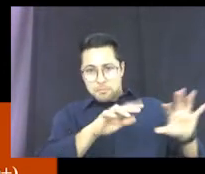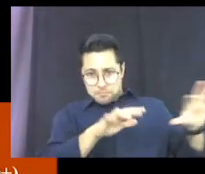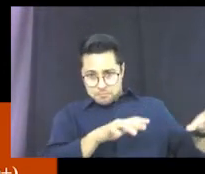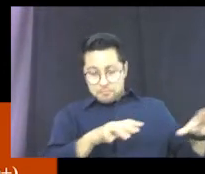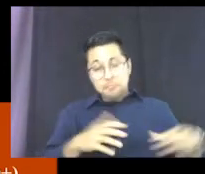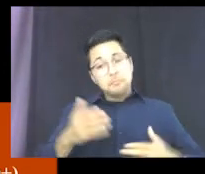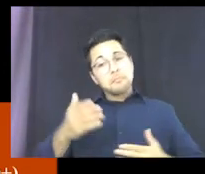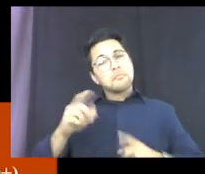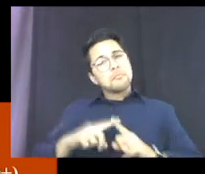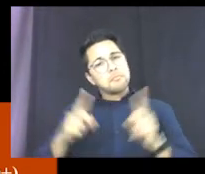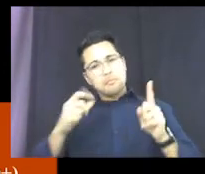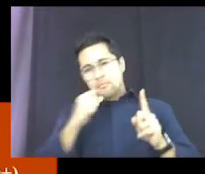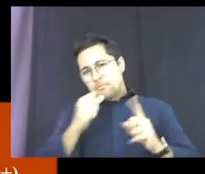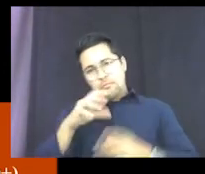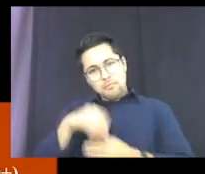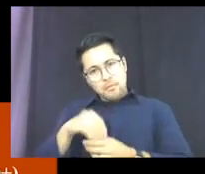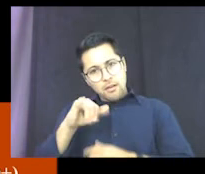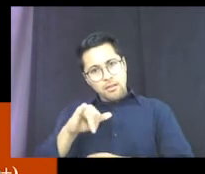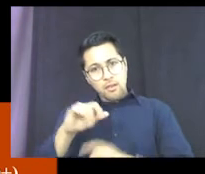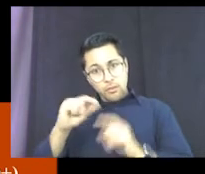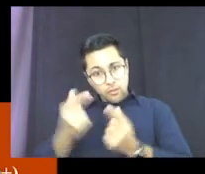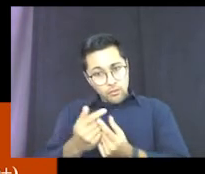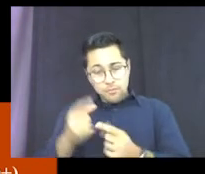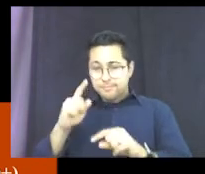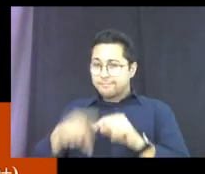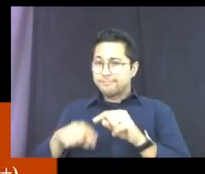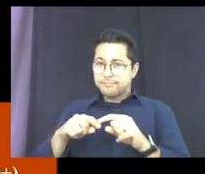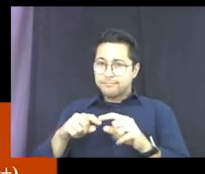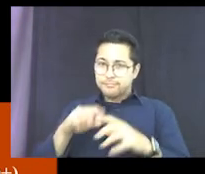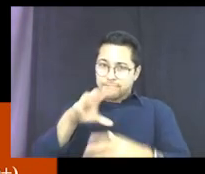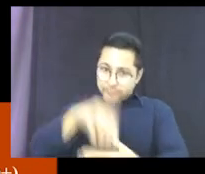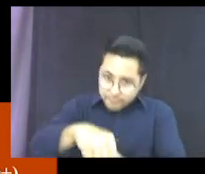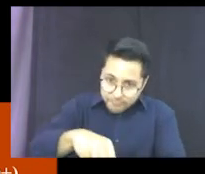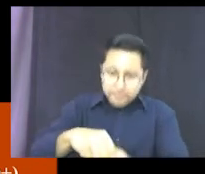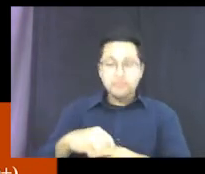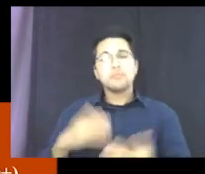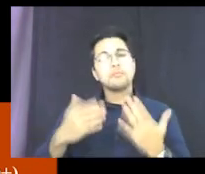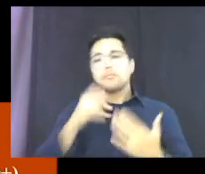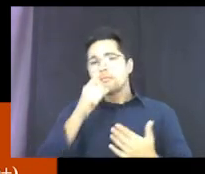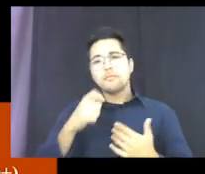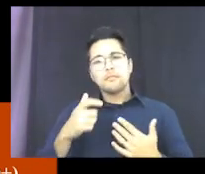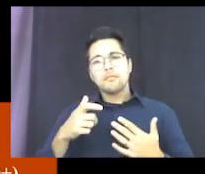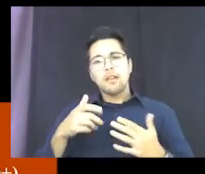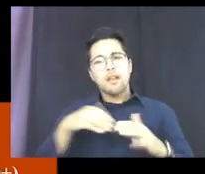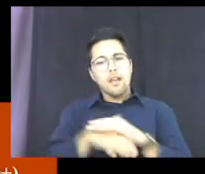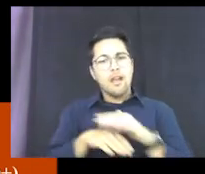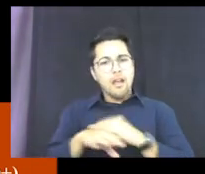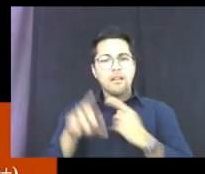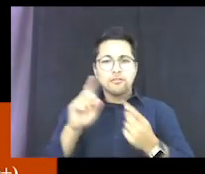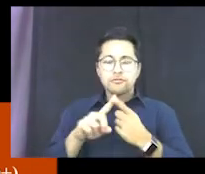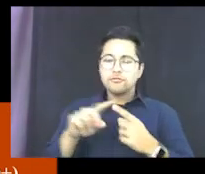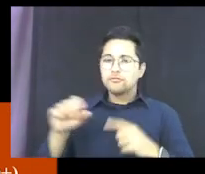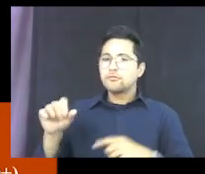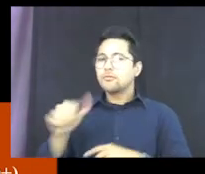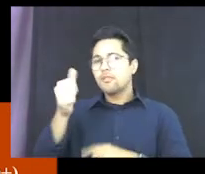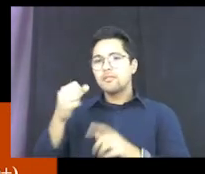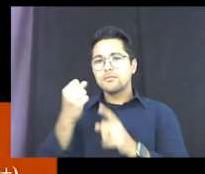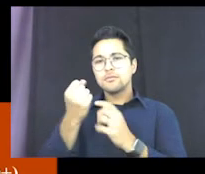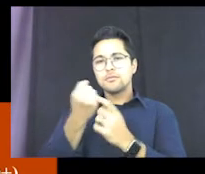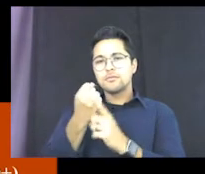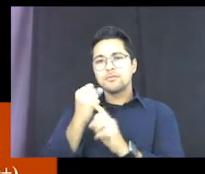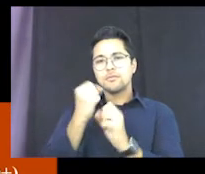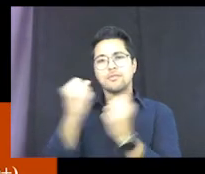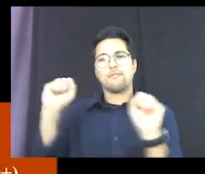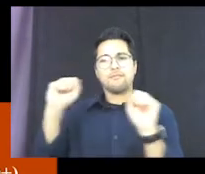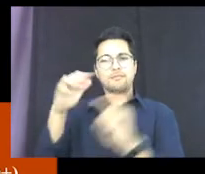subtype, but are not part of that subtype, cannot participate and may not have access to an alternate safe space where they